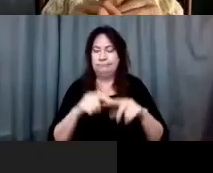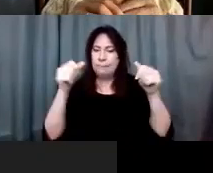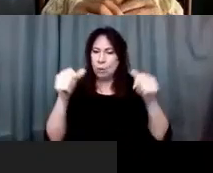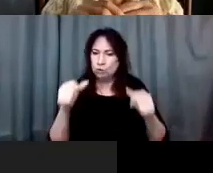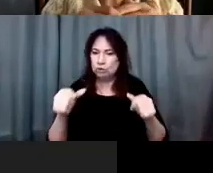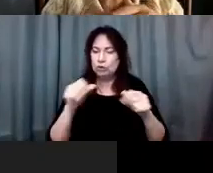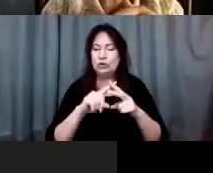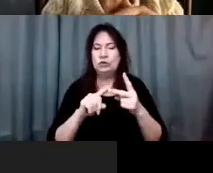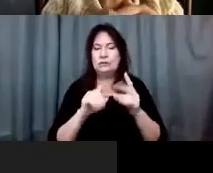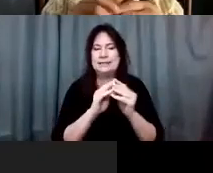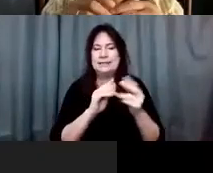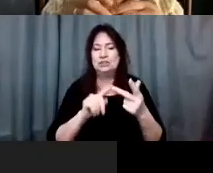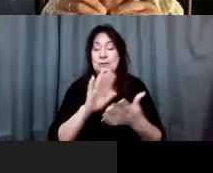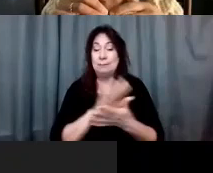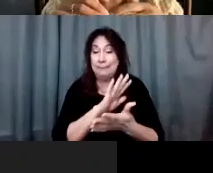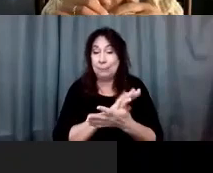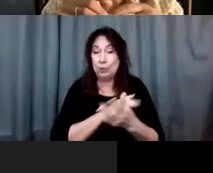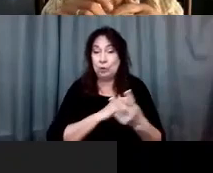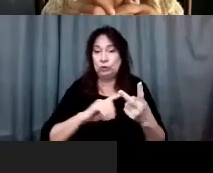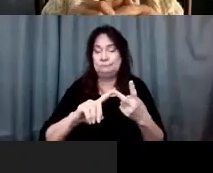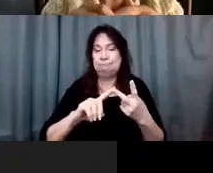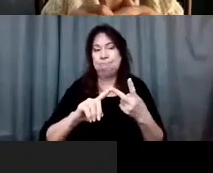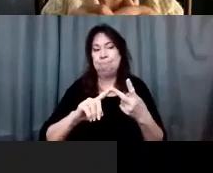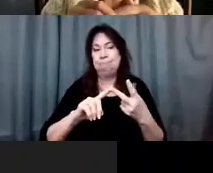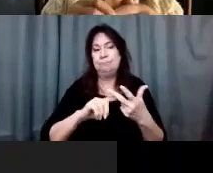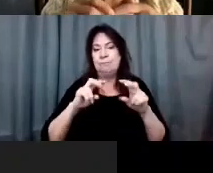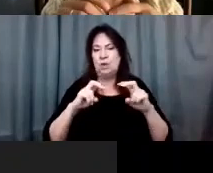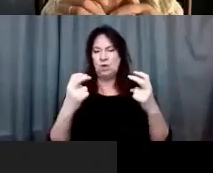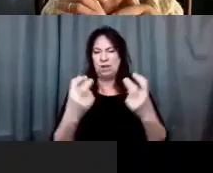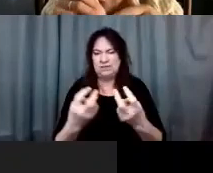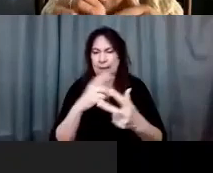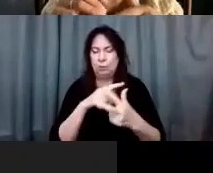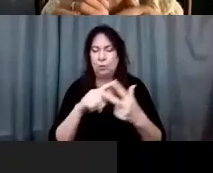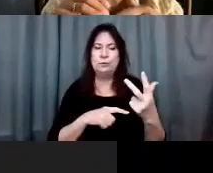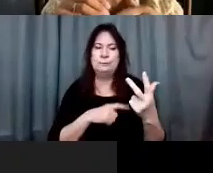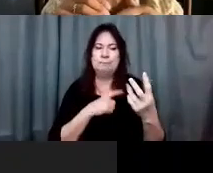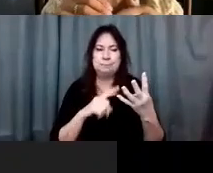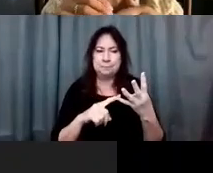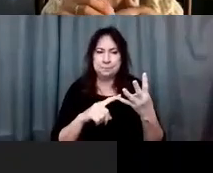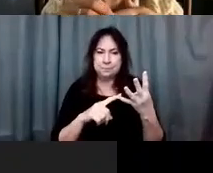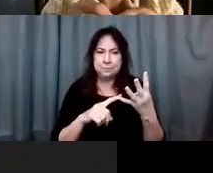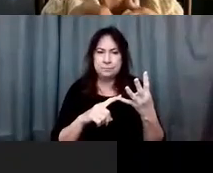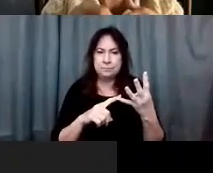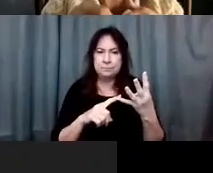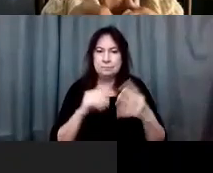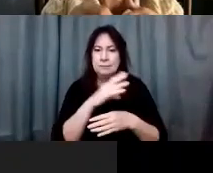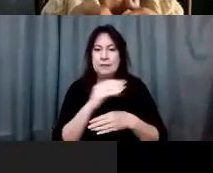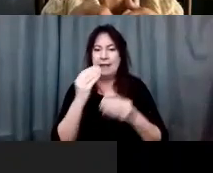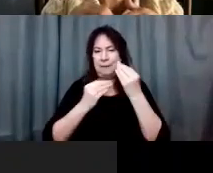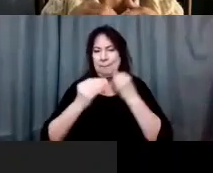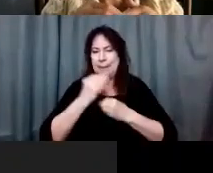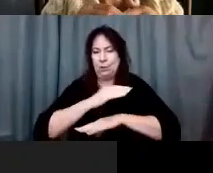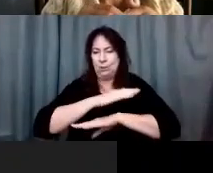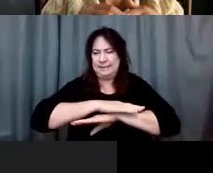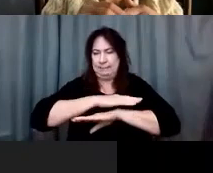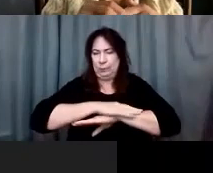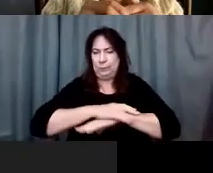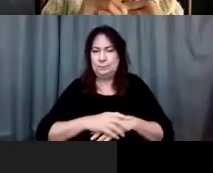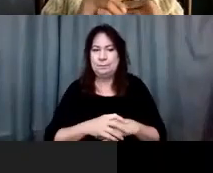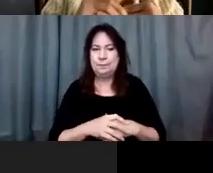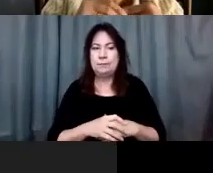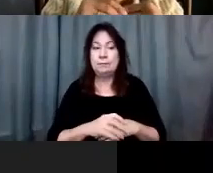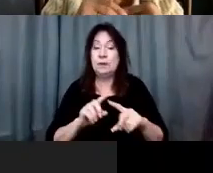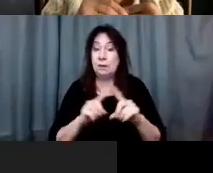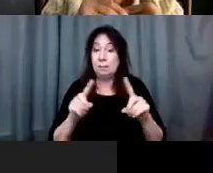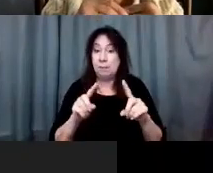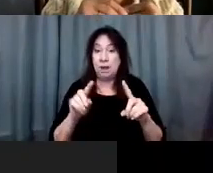sessions, paper sessions, roundtable sessions, and banquet tables. But if